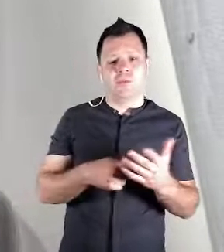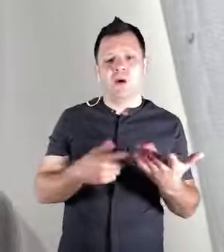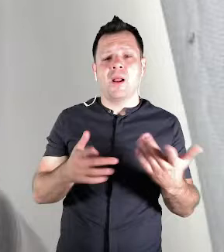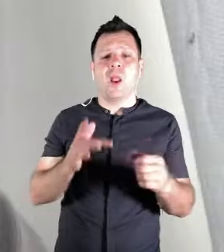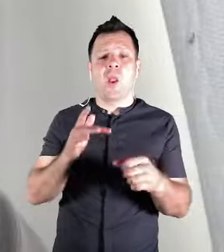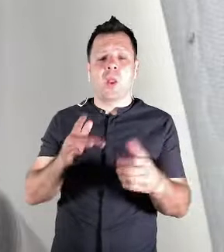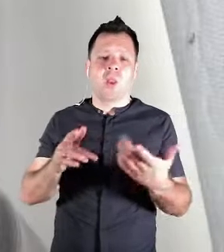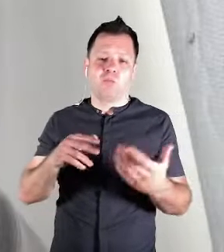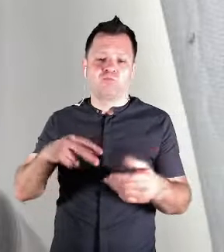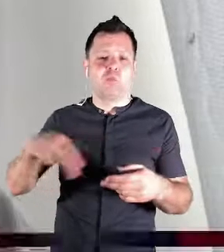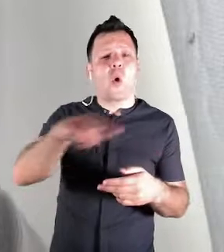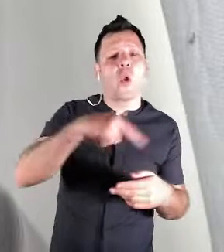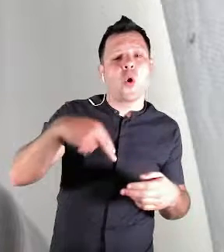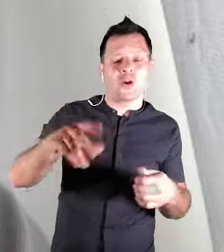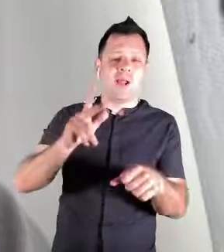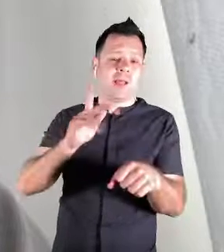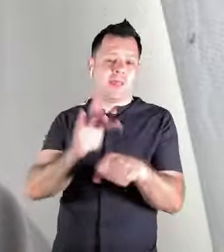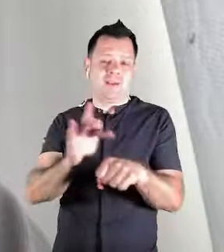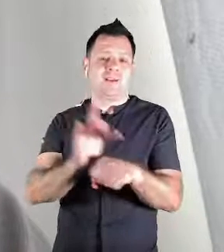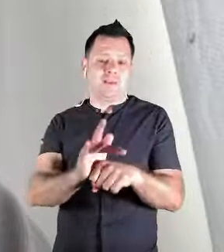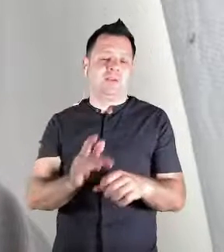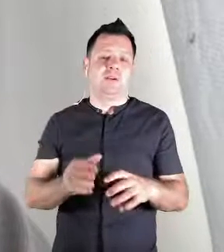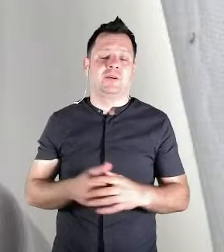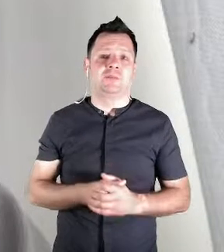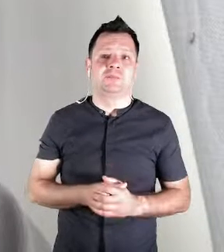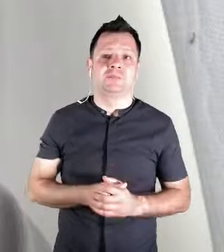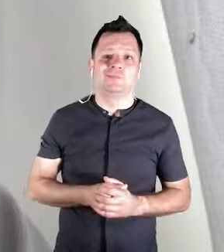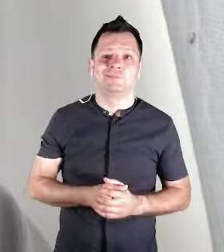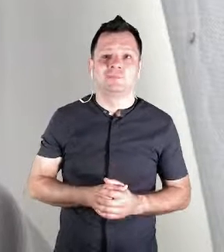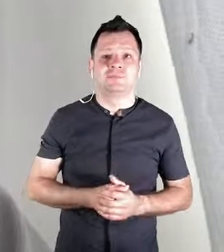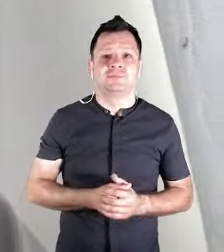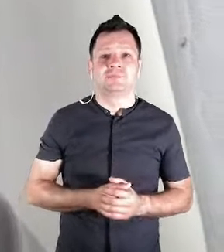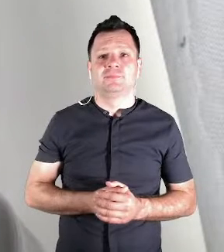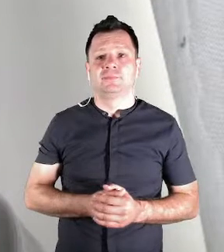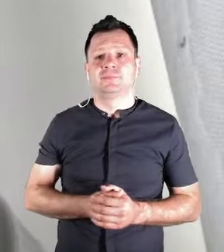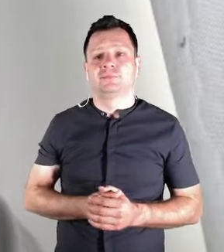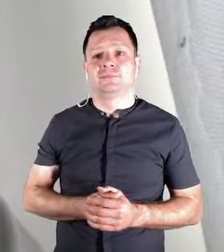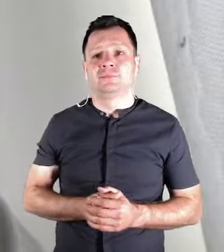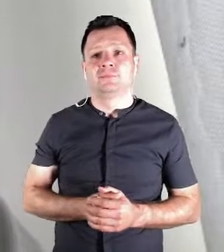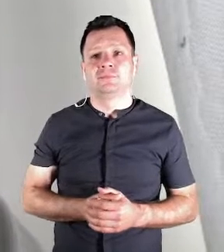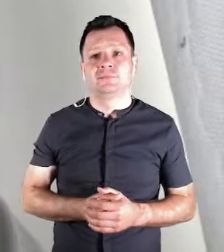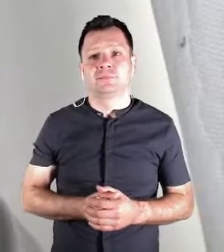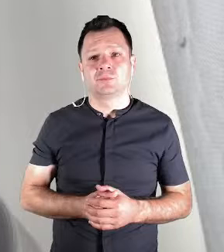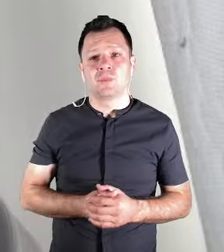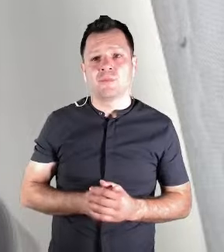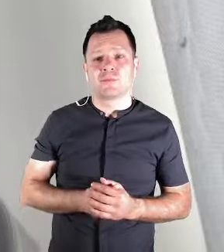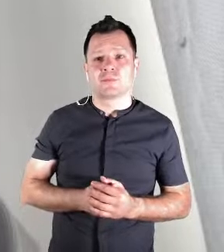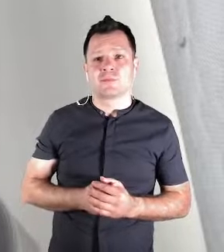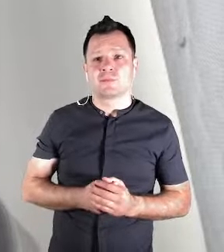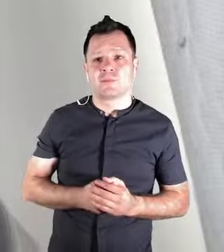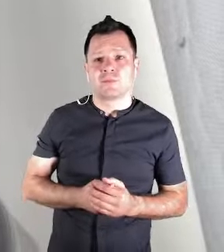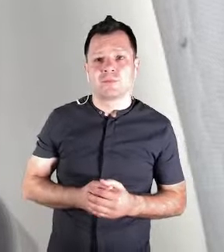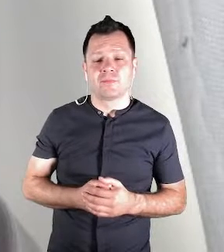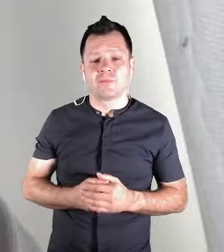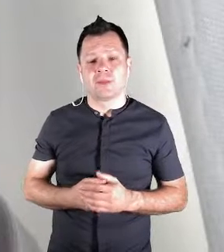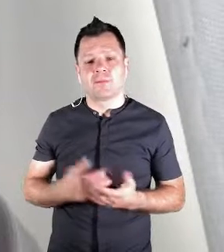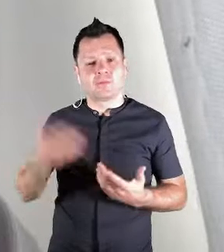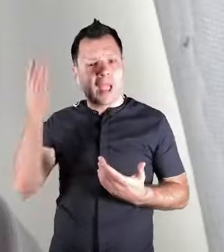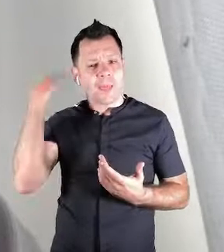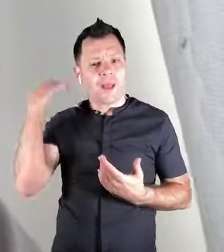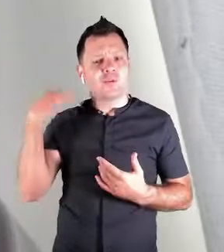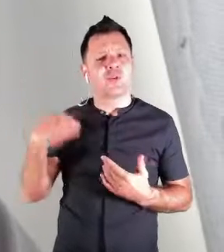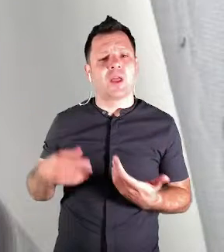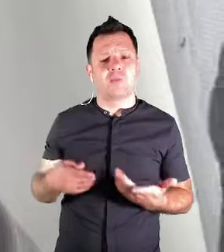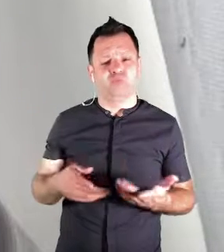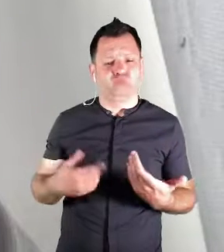park area in Stockholm. He said not long ago that those who complain about this type of